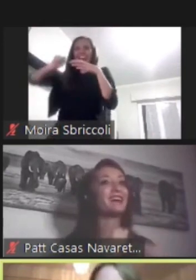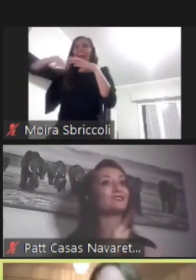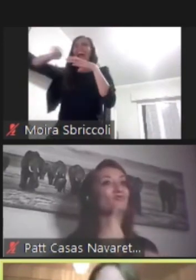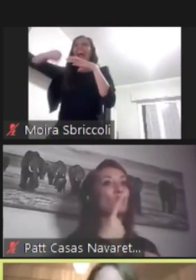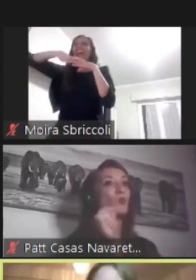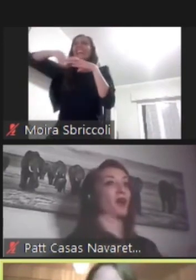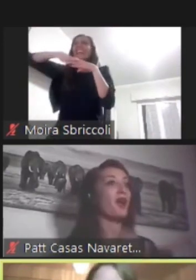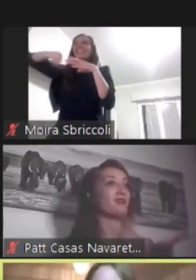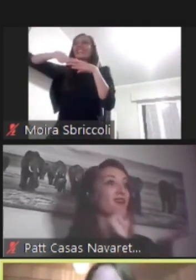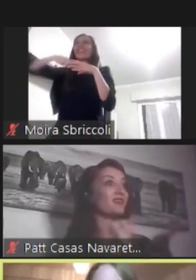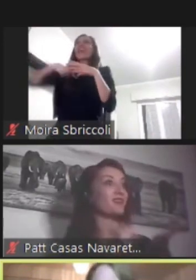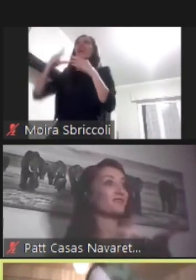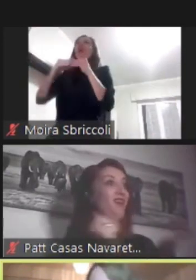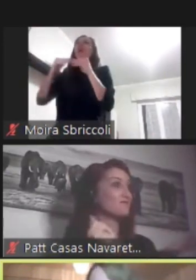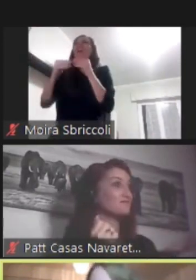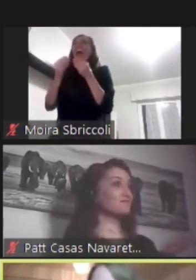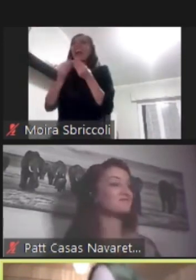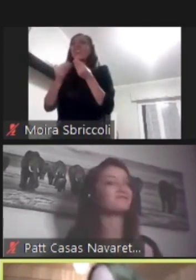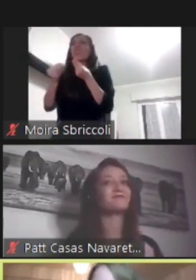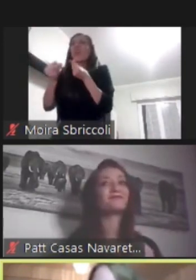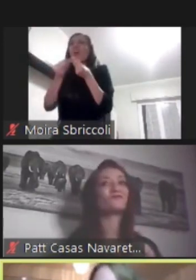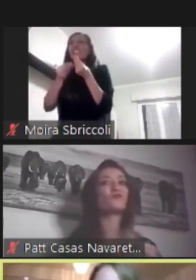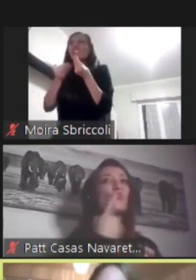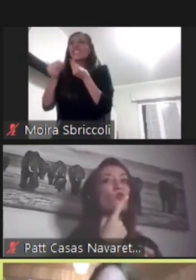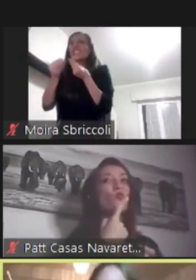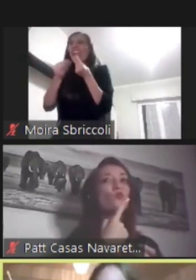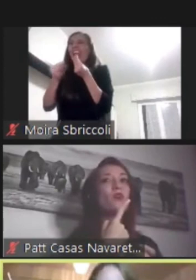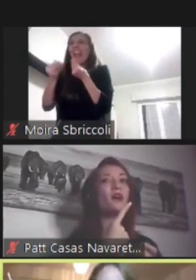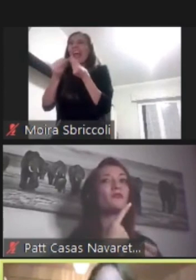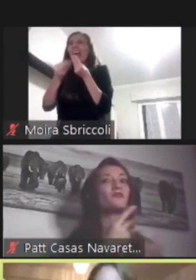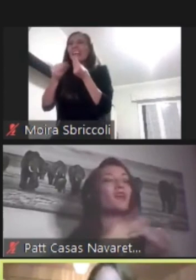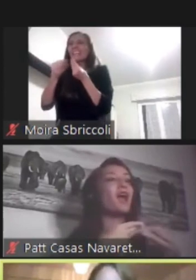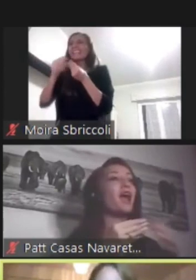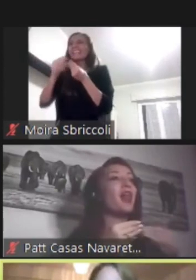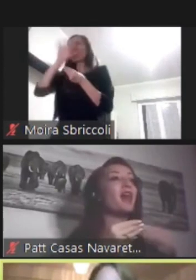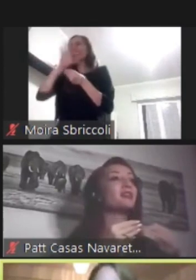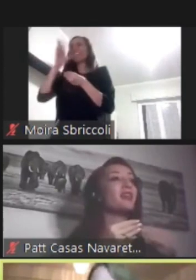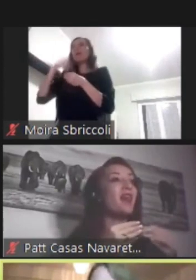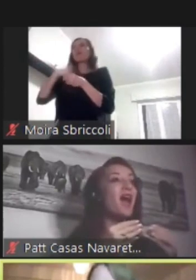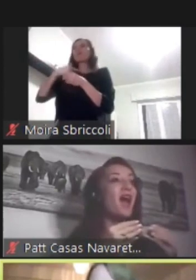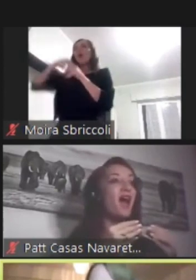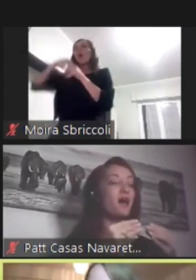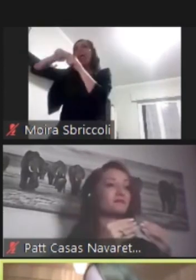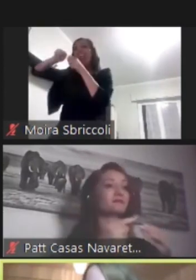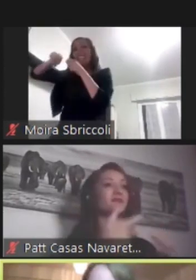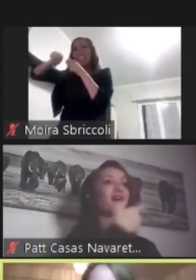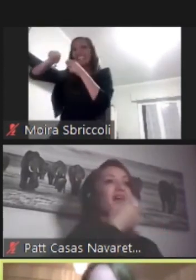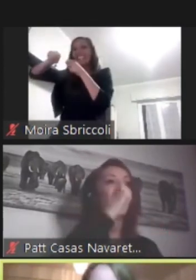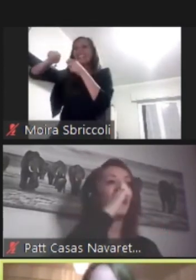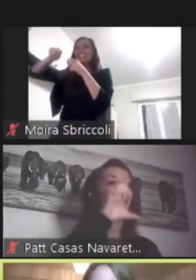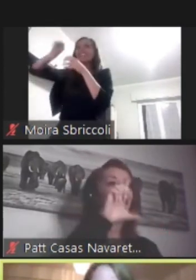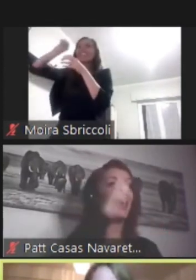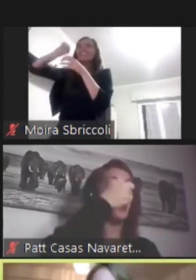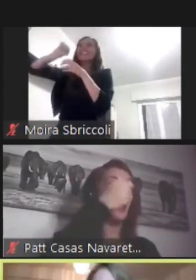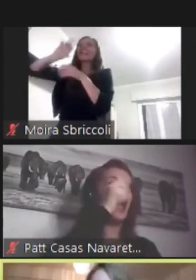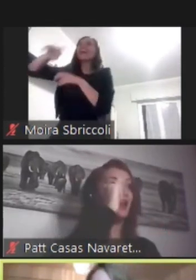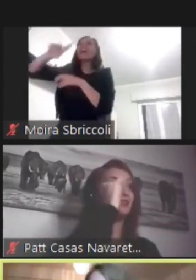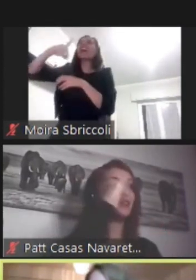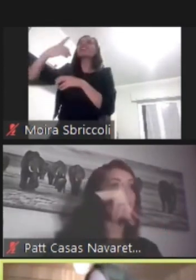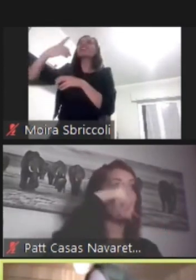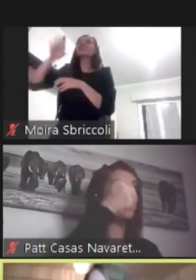sachet of the Elite with the water, and then I mixed it with natural gelatin and